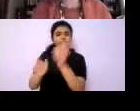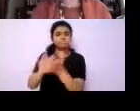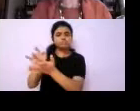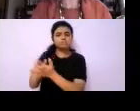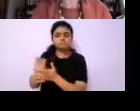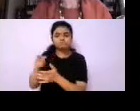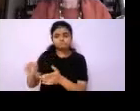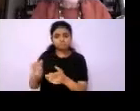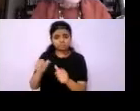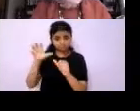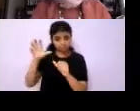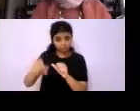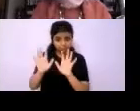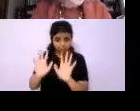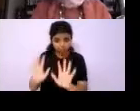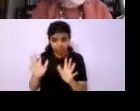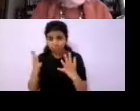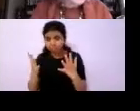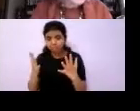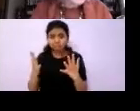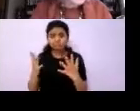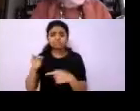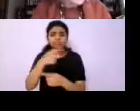with disabilities will be hampered.